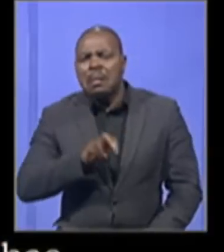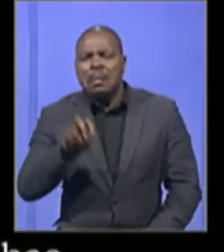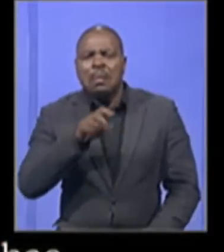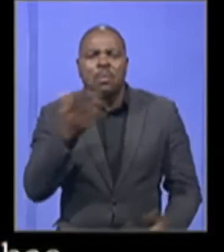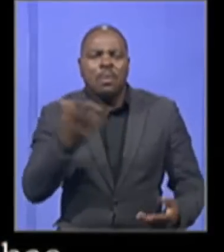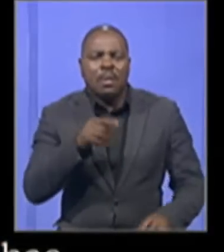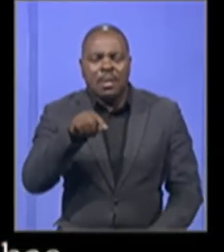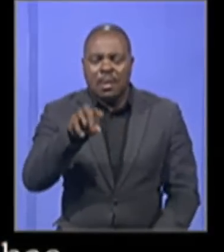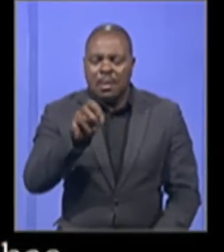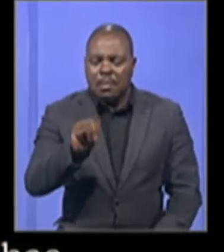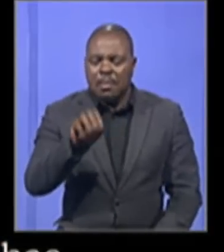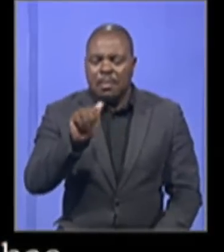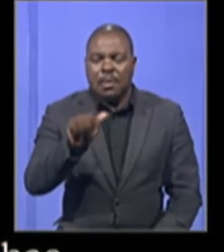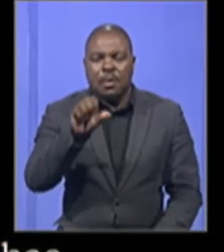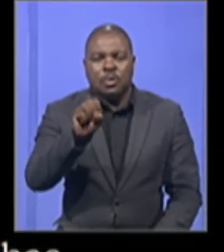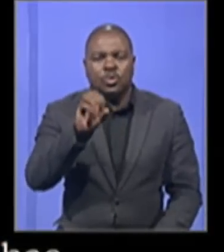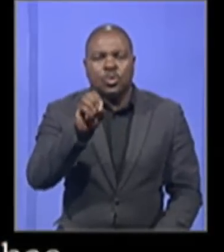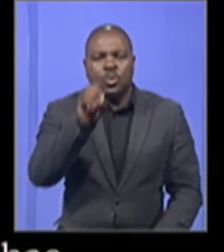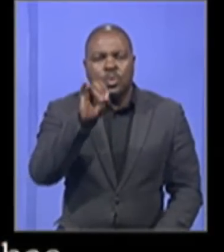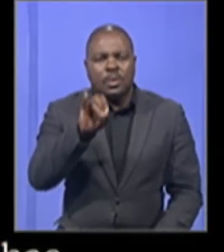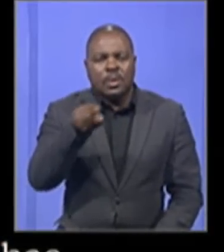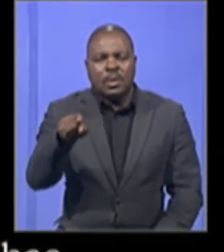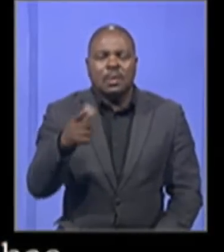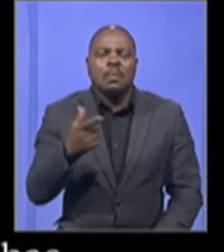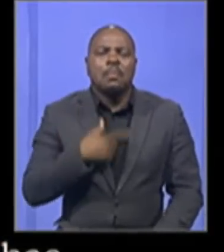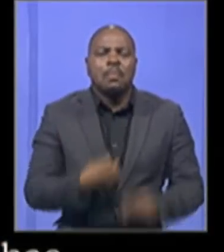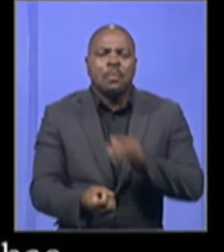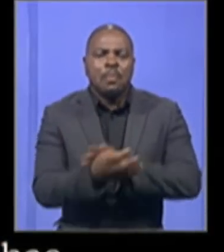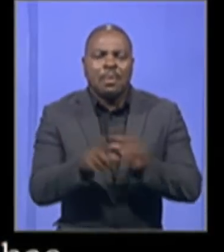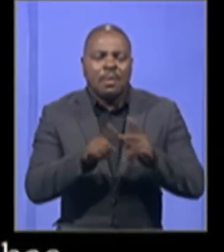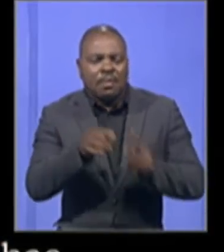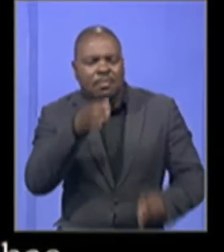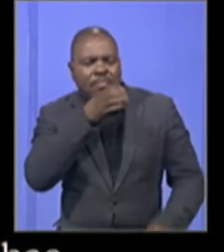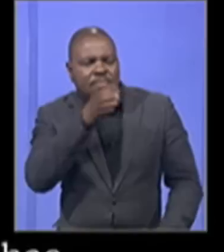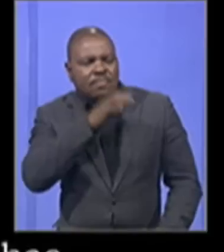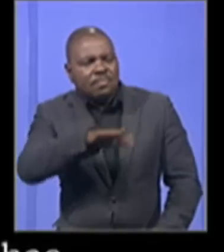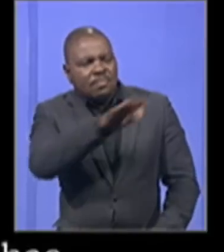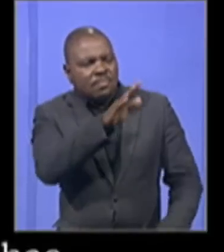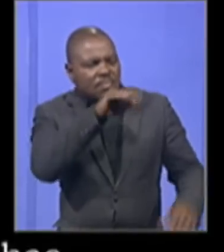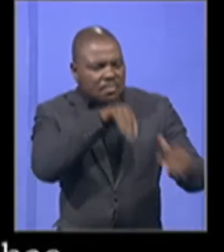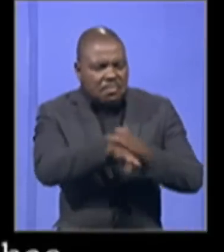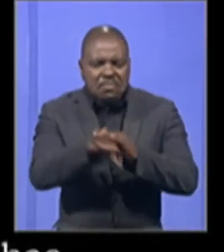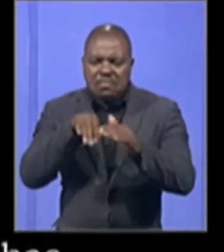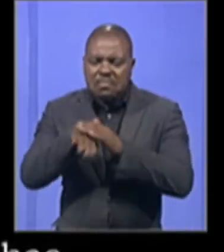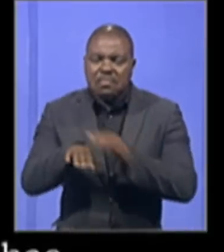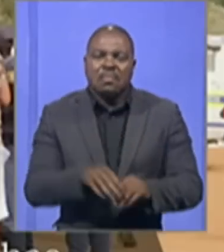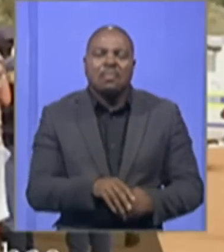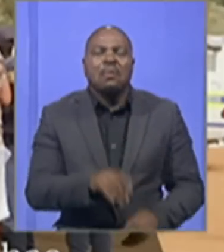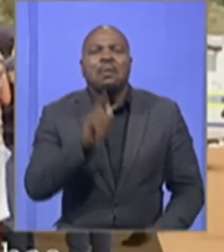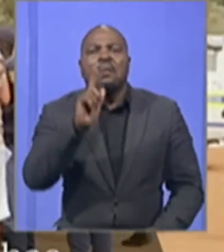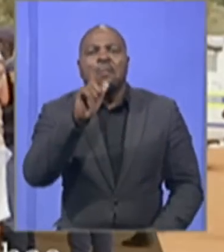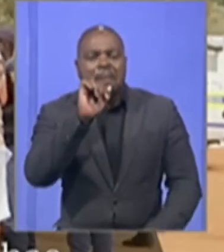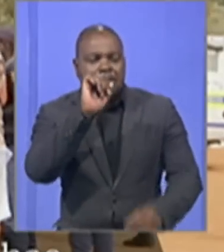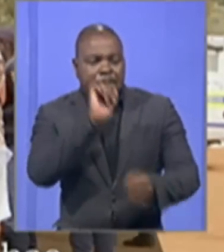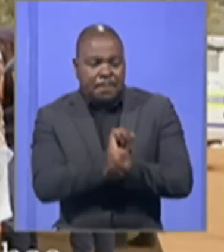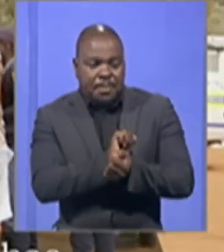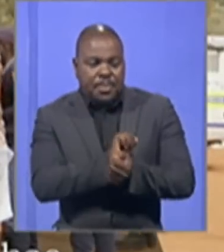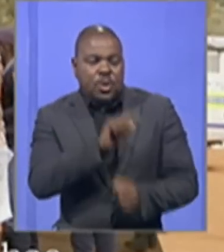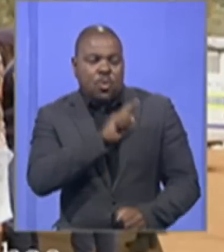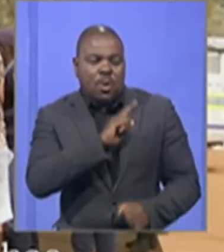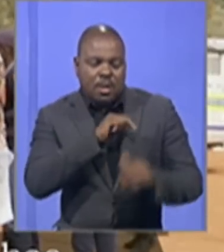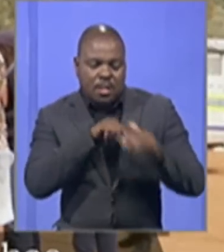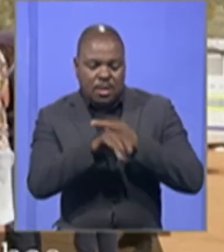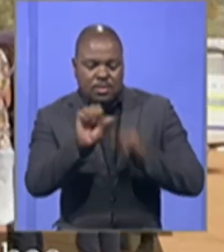diterateng tsa Masoi Mpumalanga le ho ithabisa dithabeneng tsa lehae. Ba ile ba tshwarwa ka diqoso tsa ho hadikela molao wa tsa